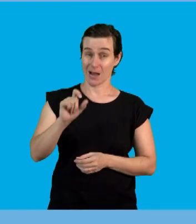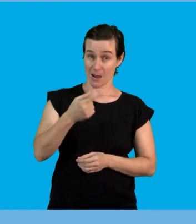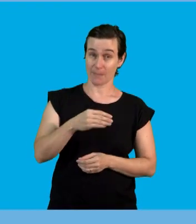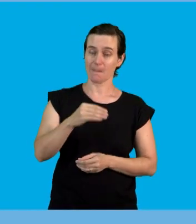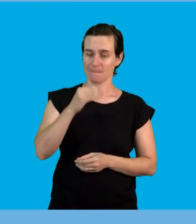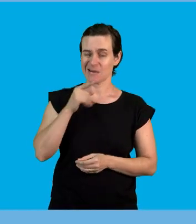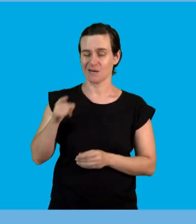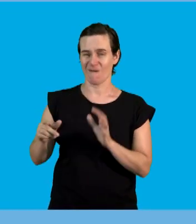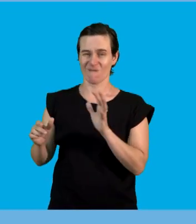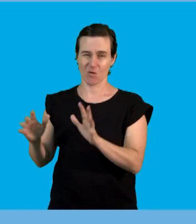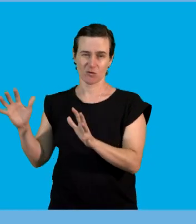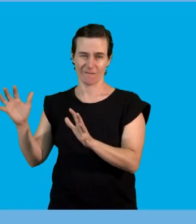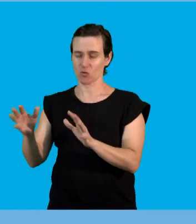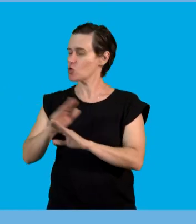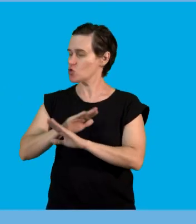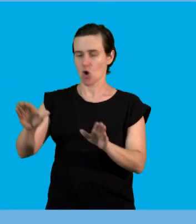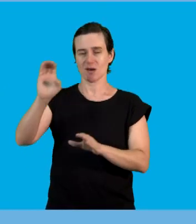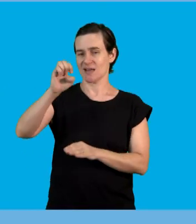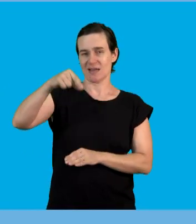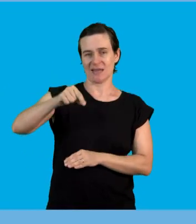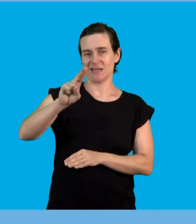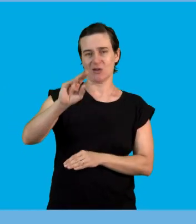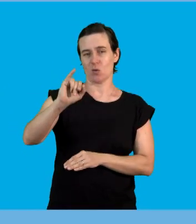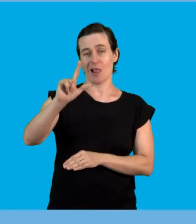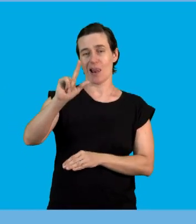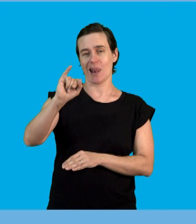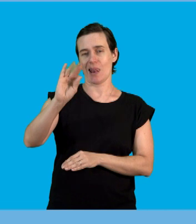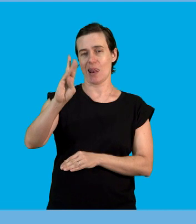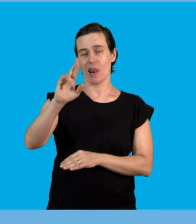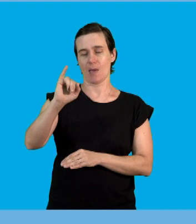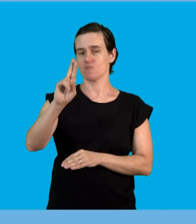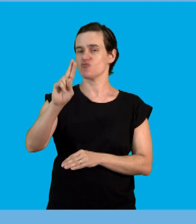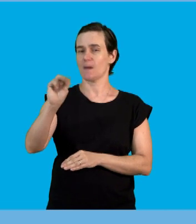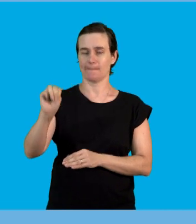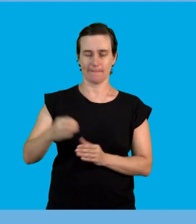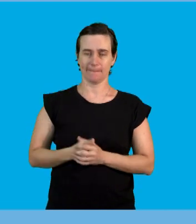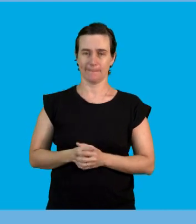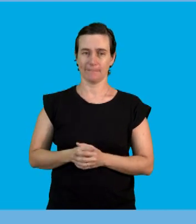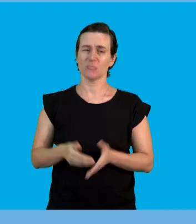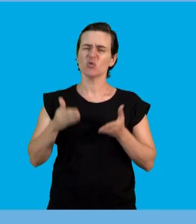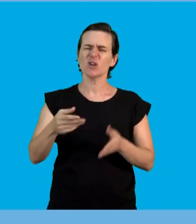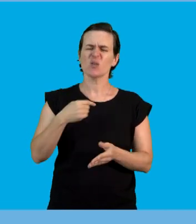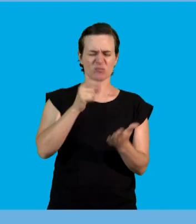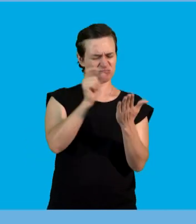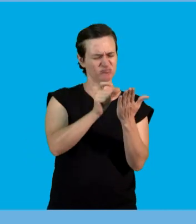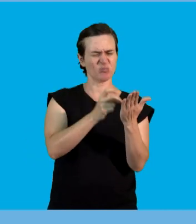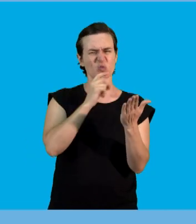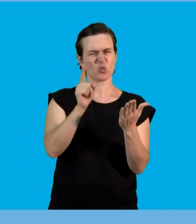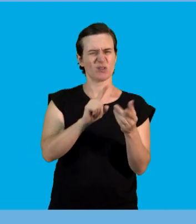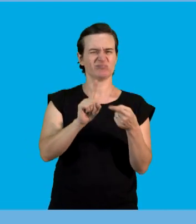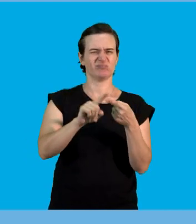happens, those forces are not going to be at equilibrium. Now again, in the lesson we used words such as